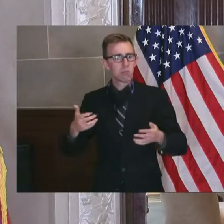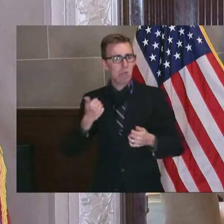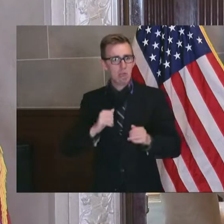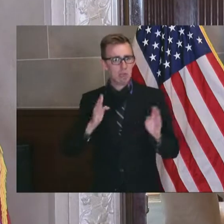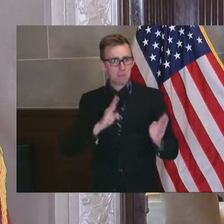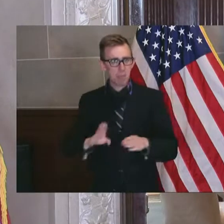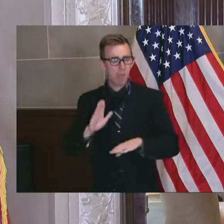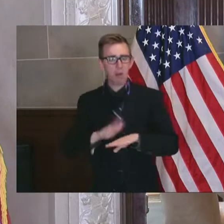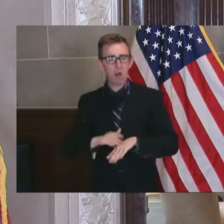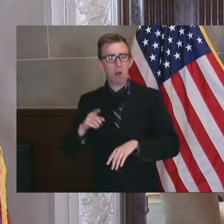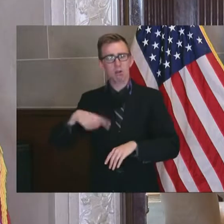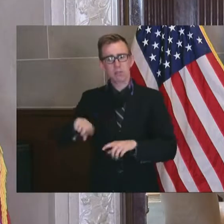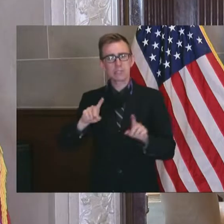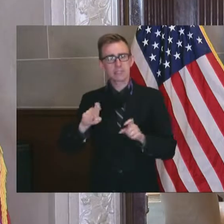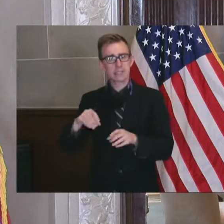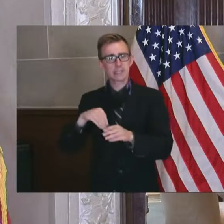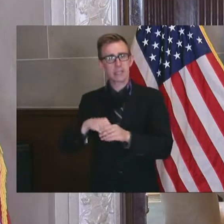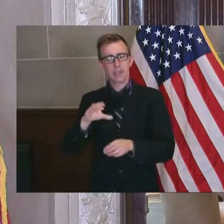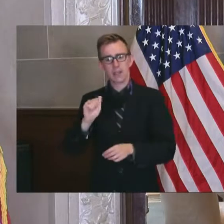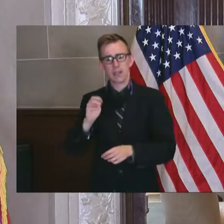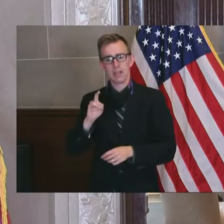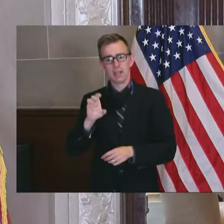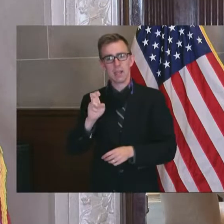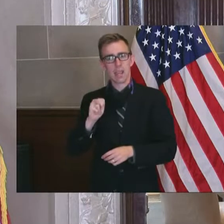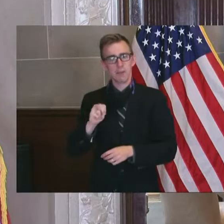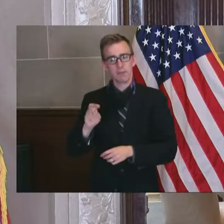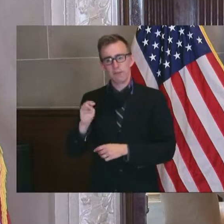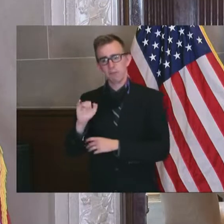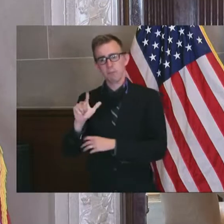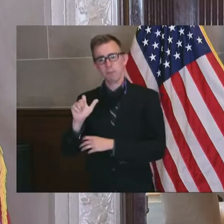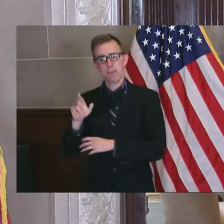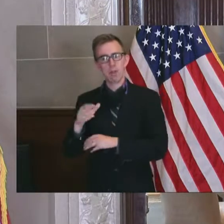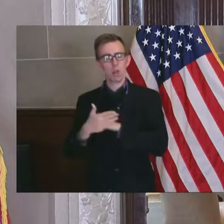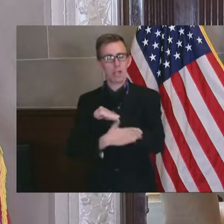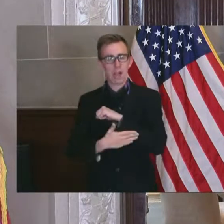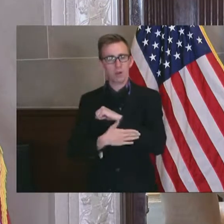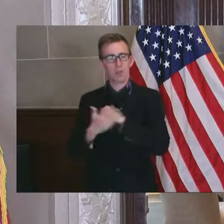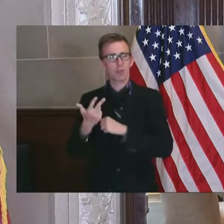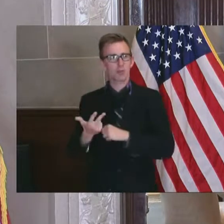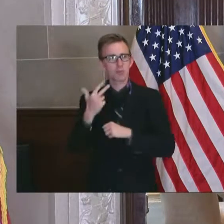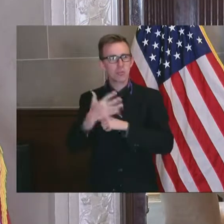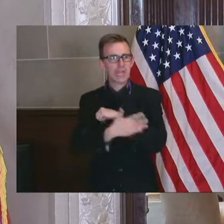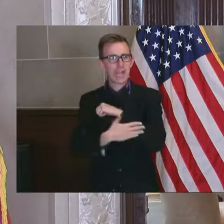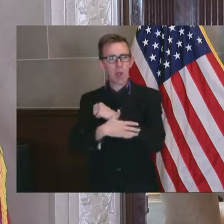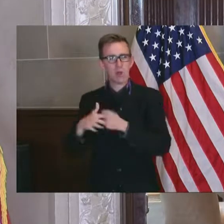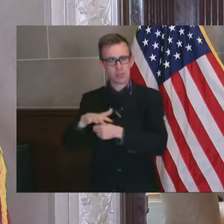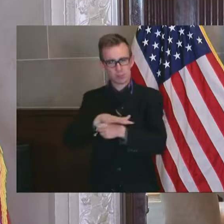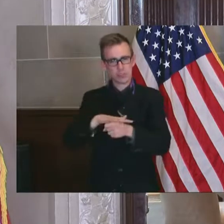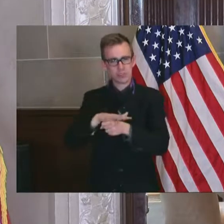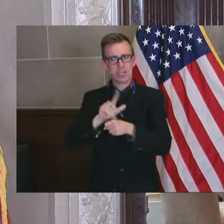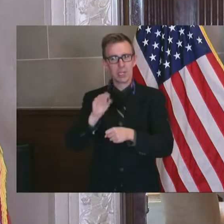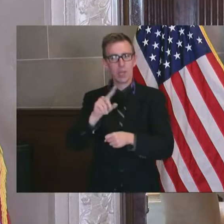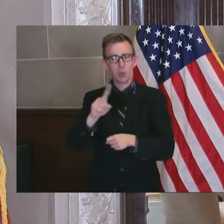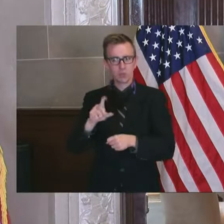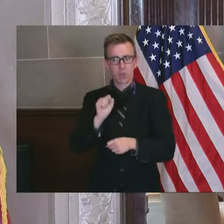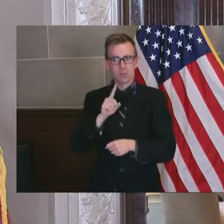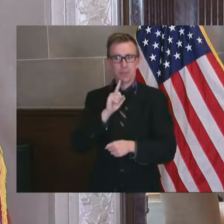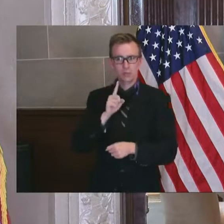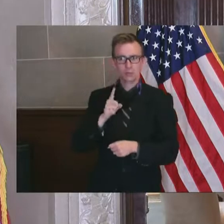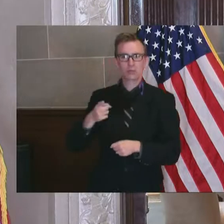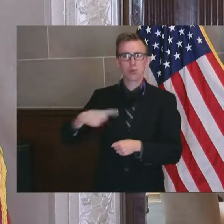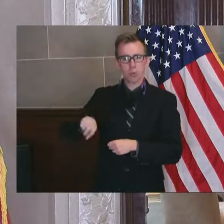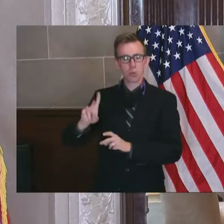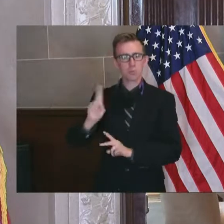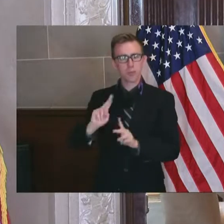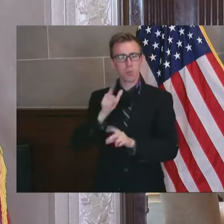on having testing done in Camden County, Miller County, around the Tri-County region of the Lake of the Ozarks to make sure that those